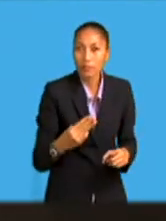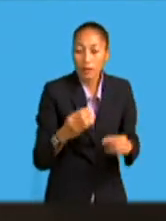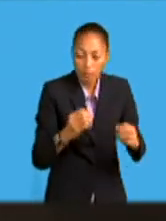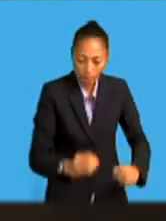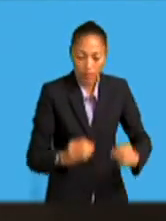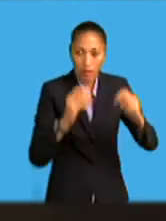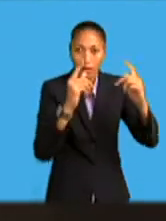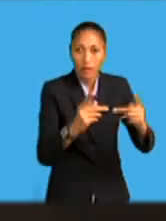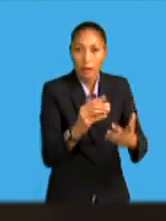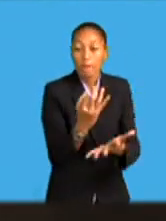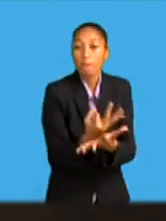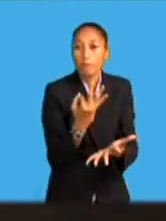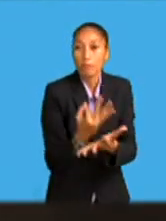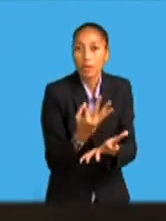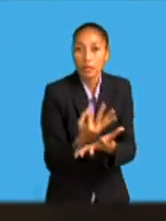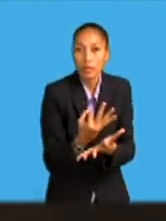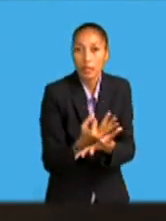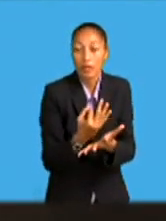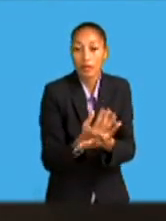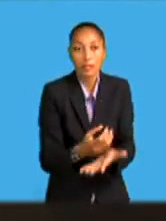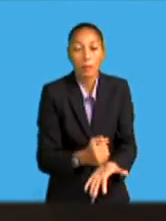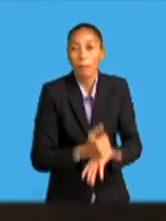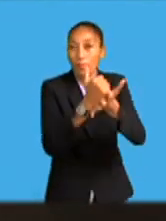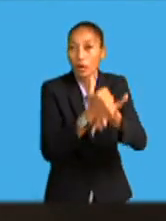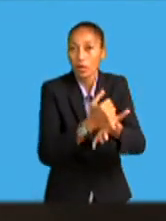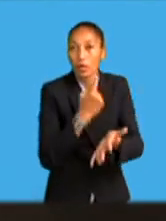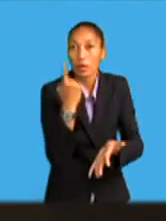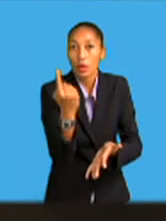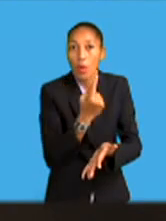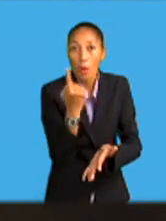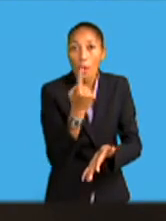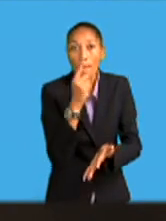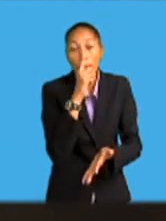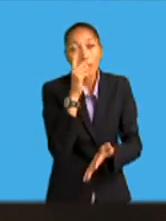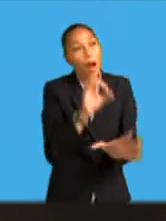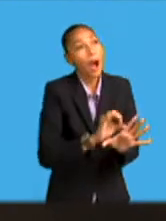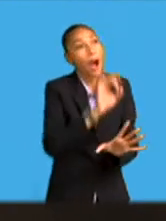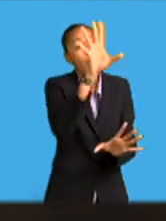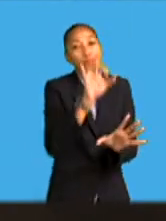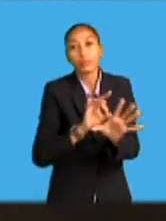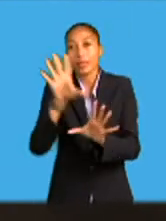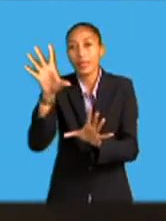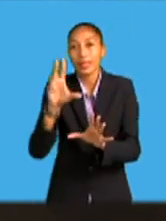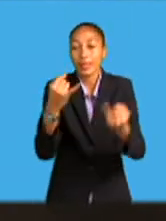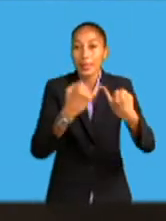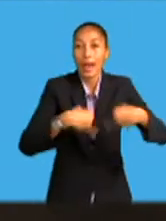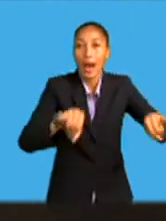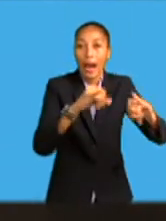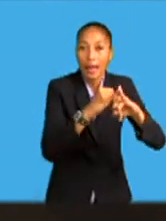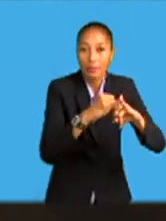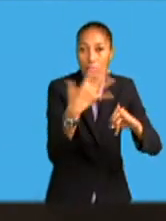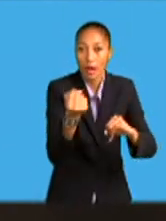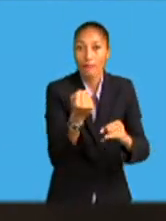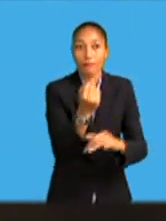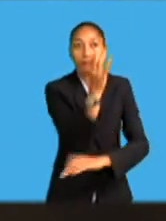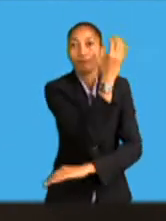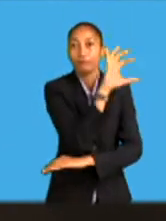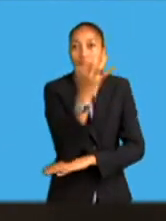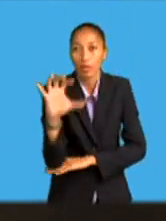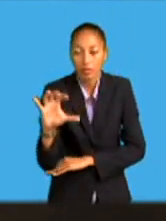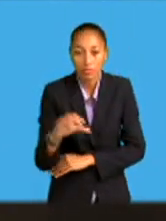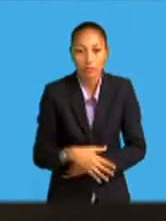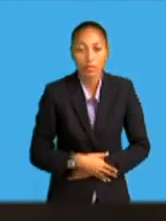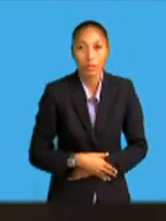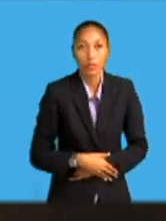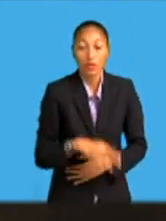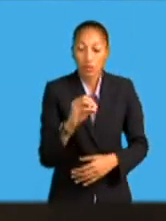provide financial and technical support to our maritime pine communities to ensure their meaningful participation